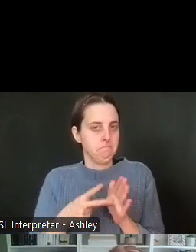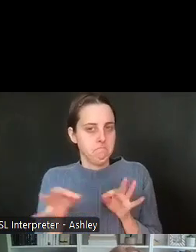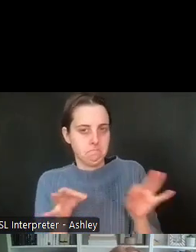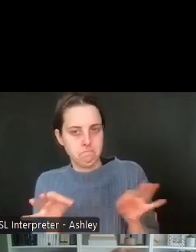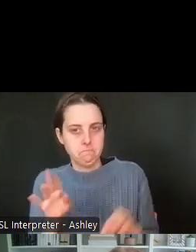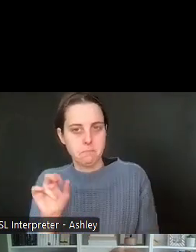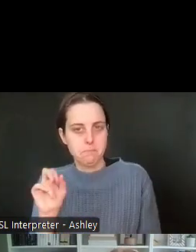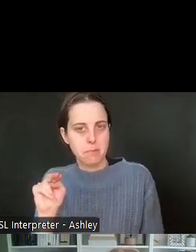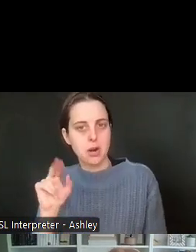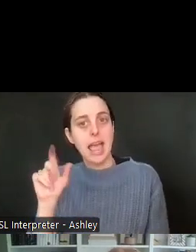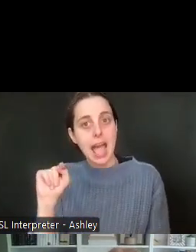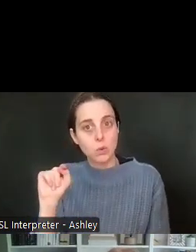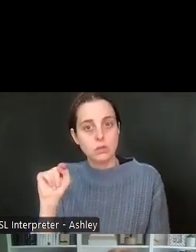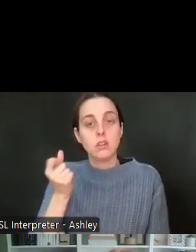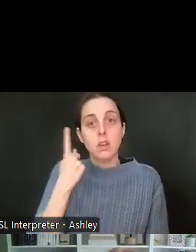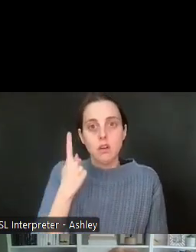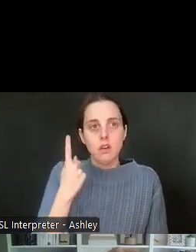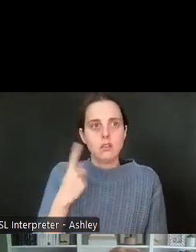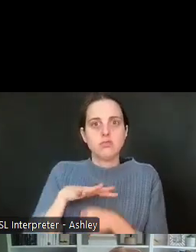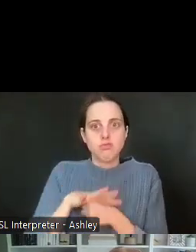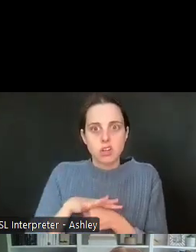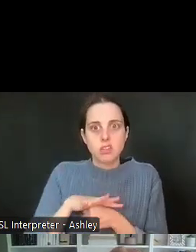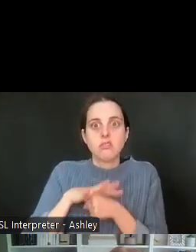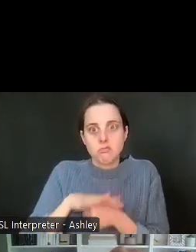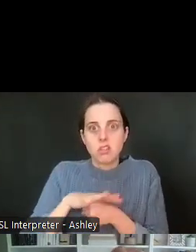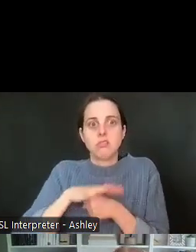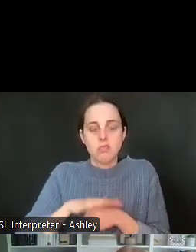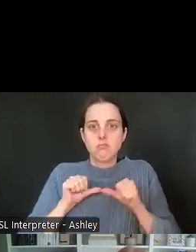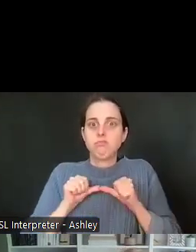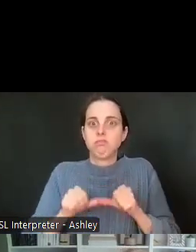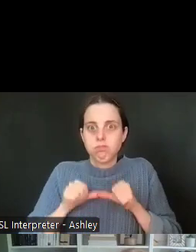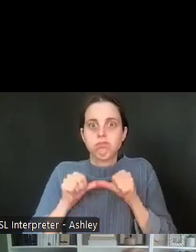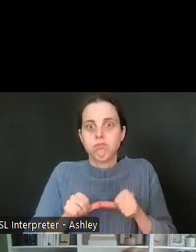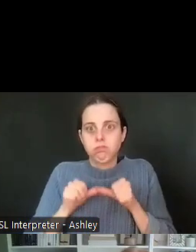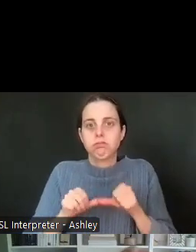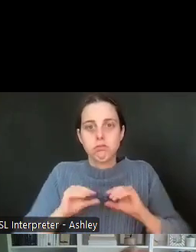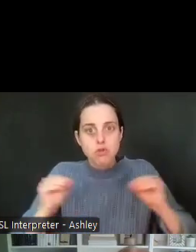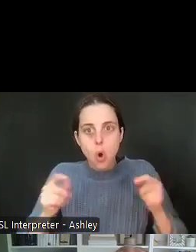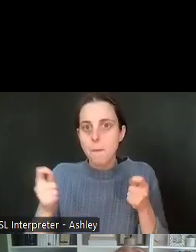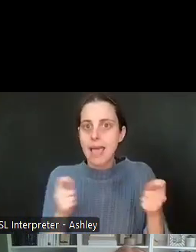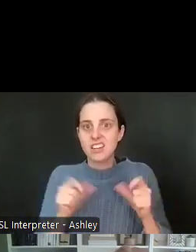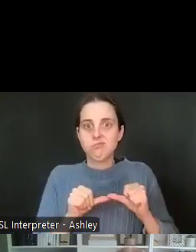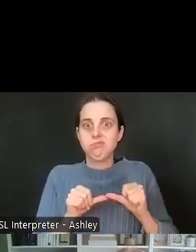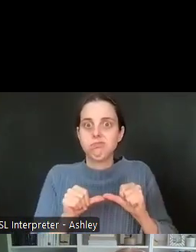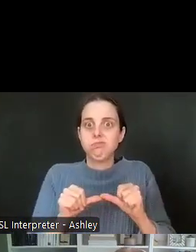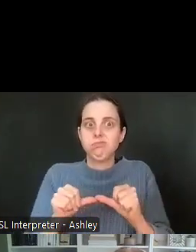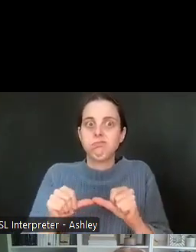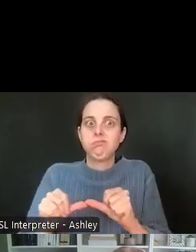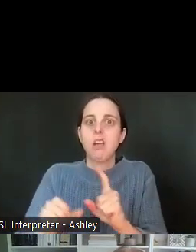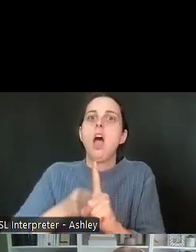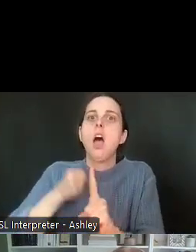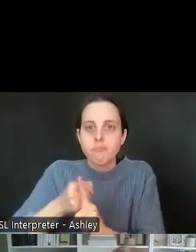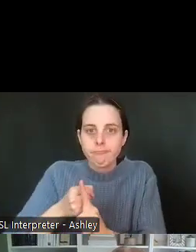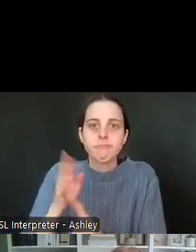have chronic stress that hasn't been managed. It is just that simple, and it's just that